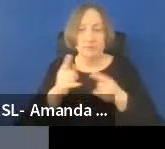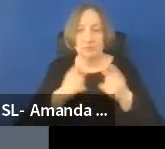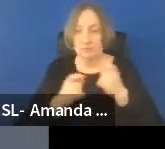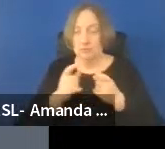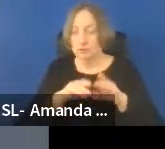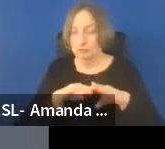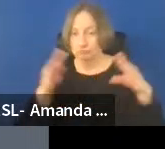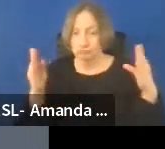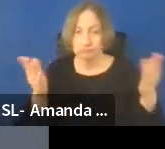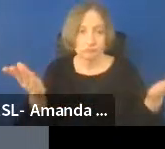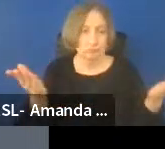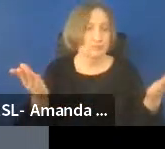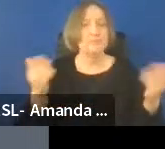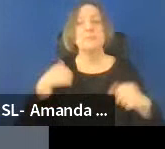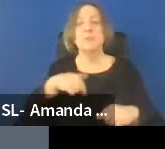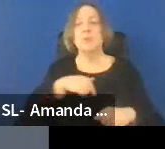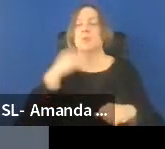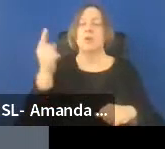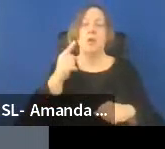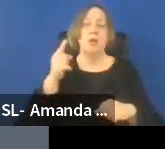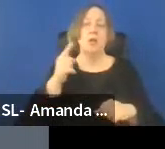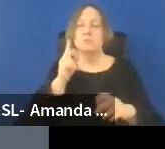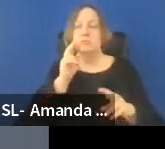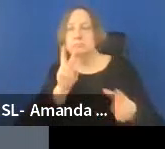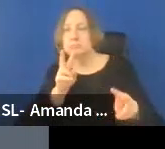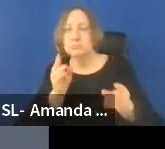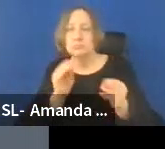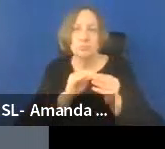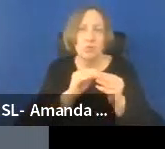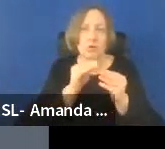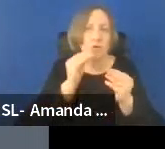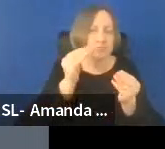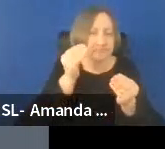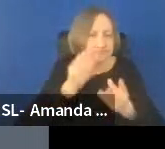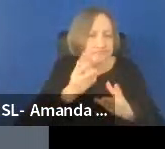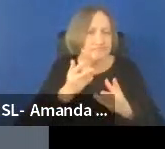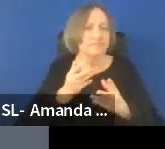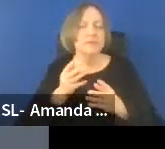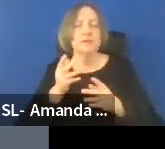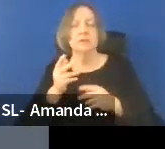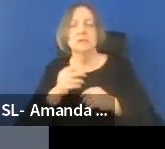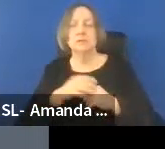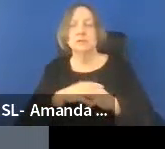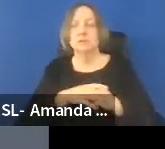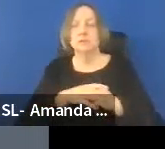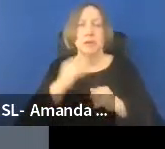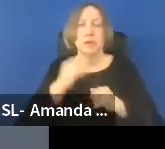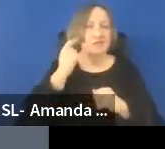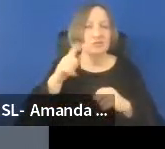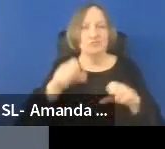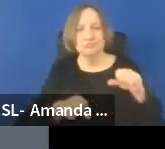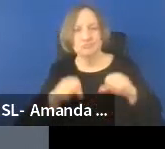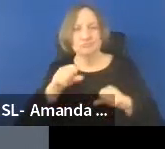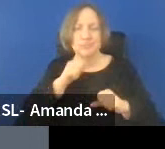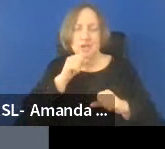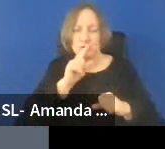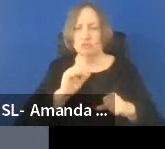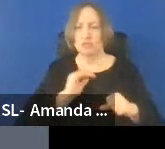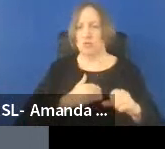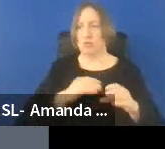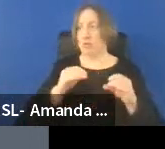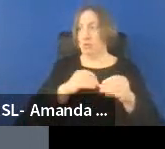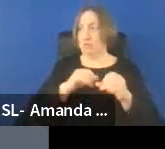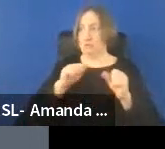questions. And we are always looking to hear more from folks. Even if you're not sure if our office can help